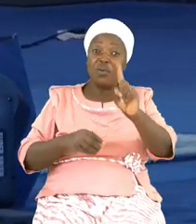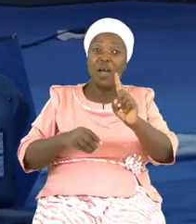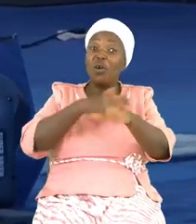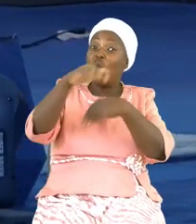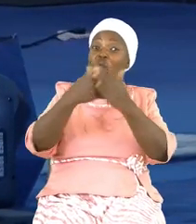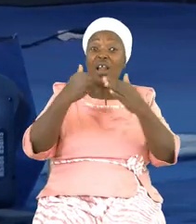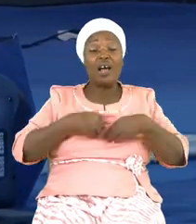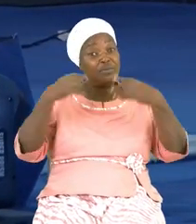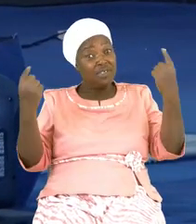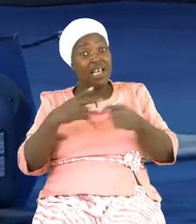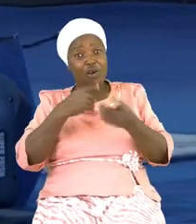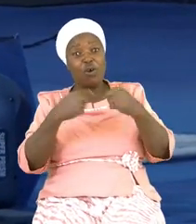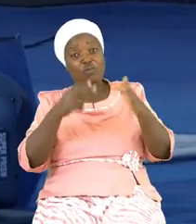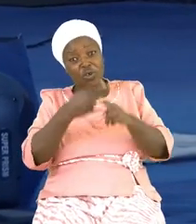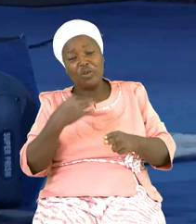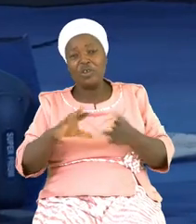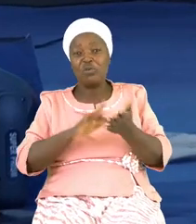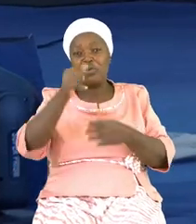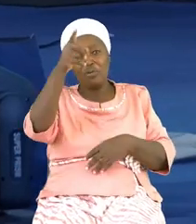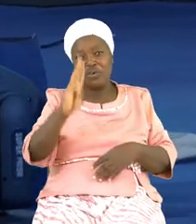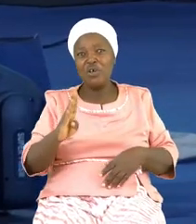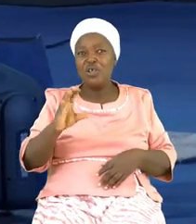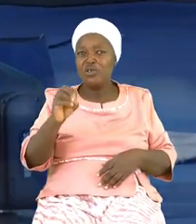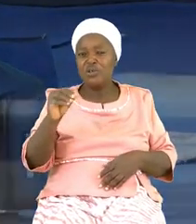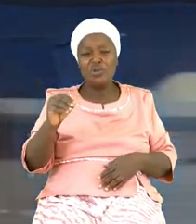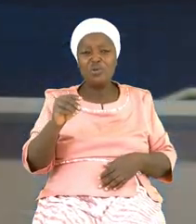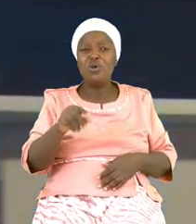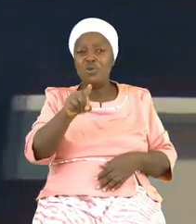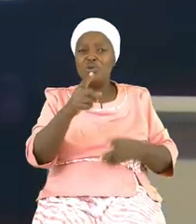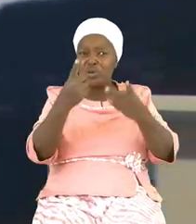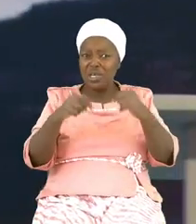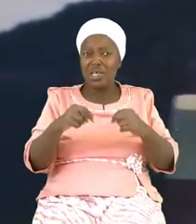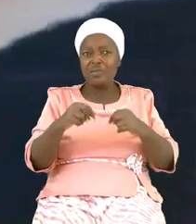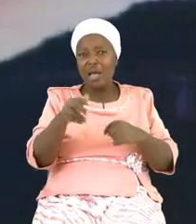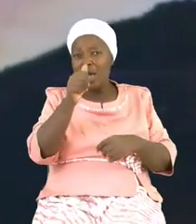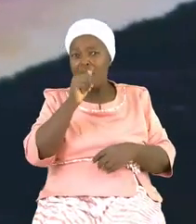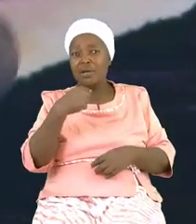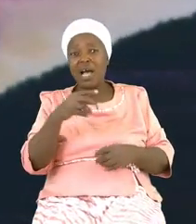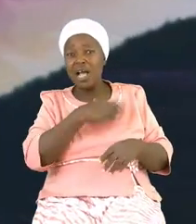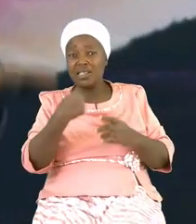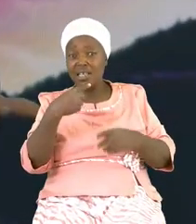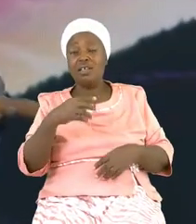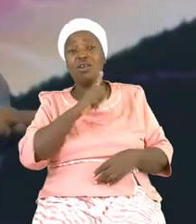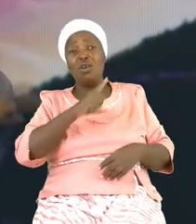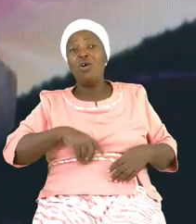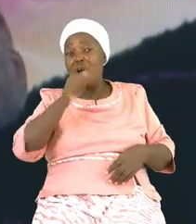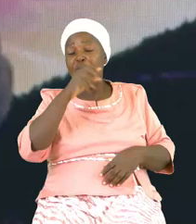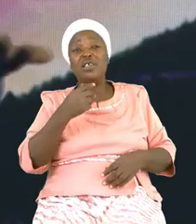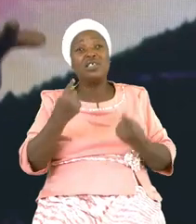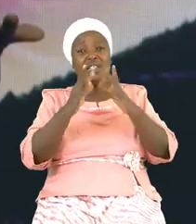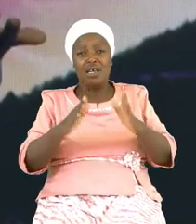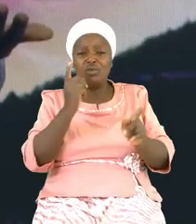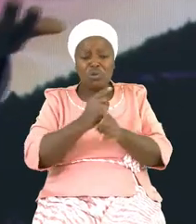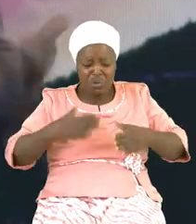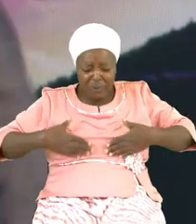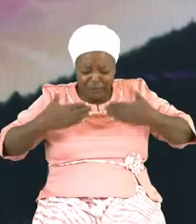of the glory of God. So you and saying, Lord, I'm a sinner. You confess your sin. That's